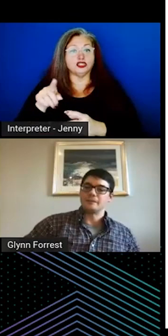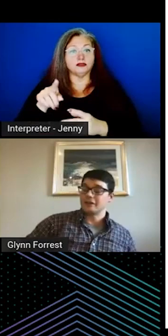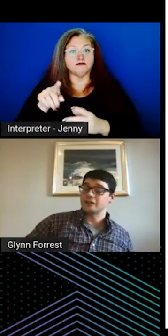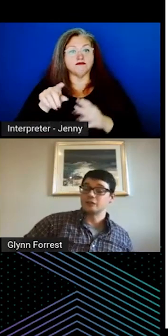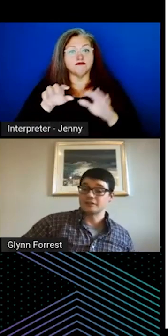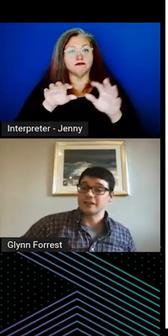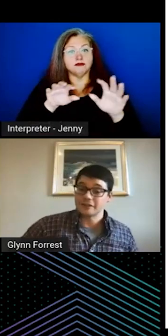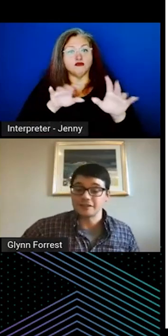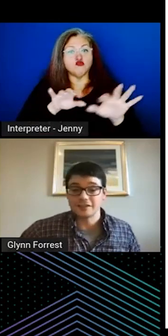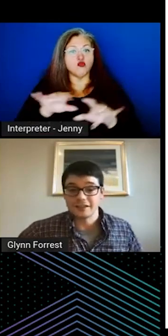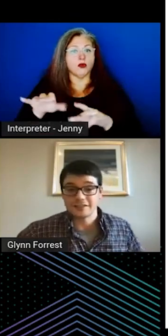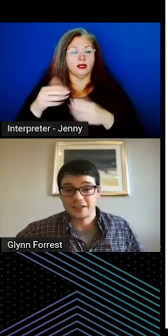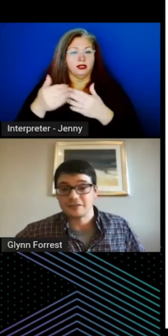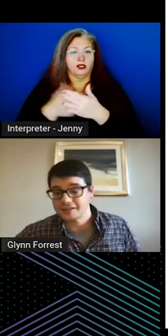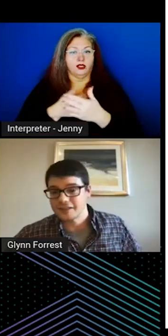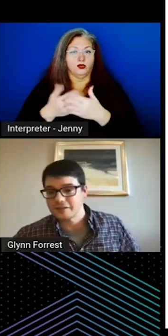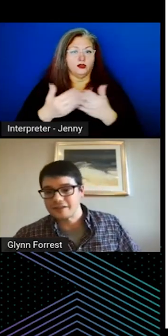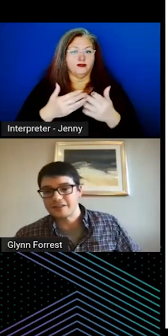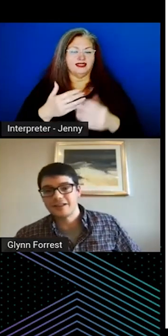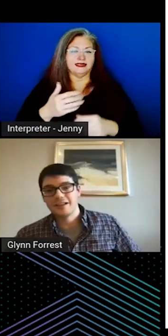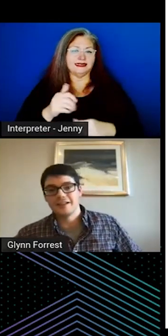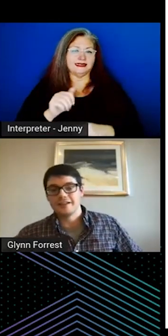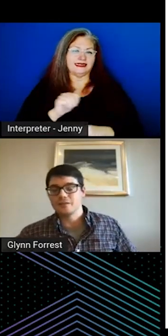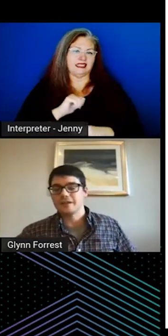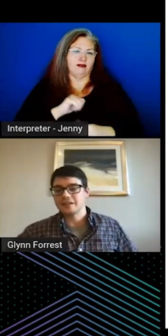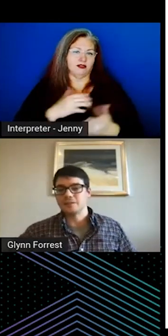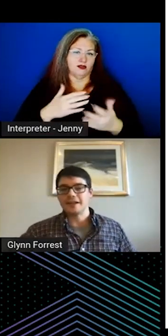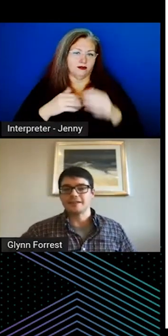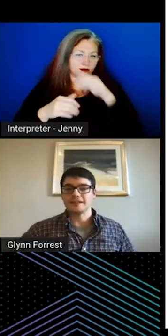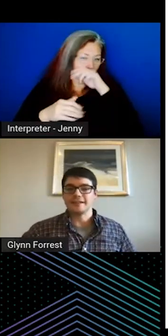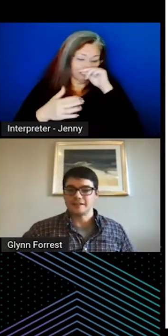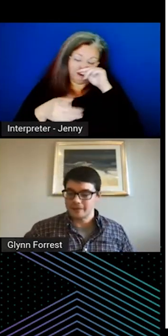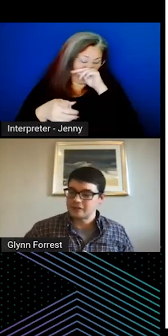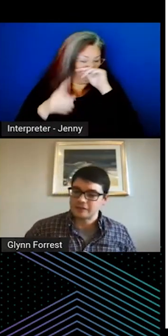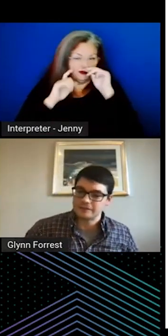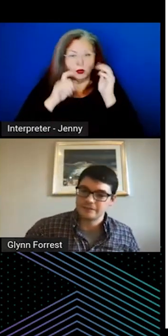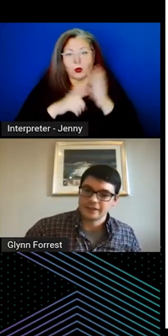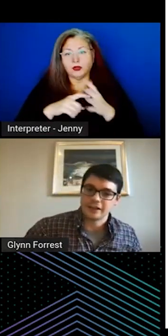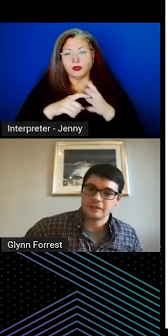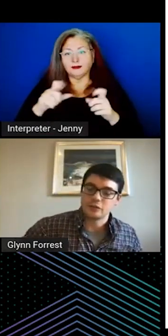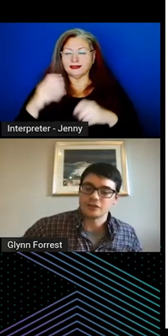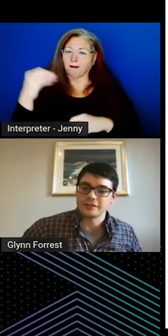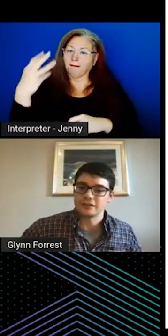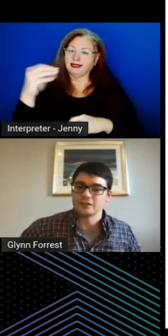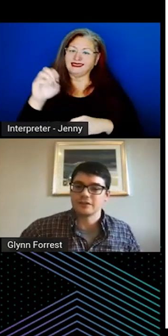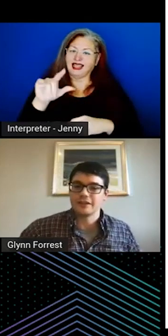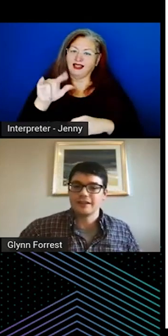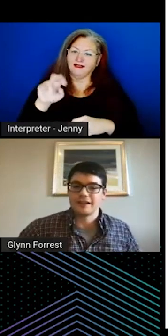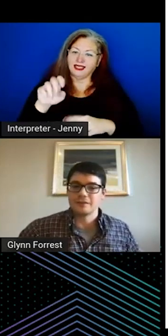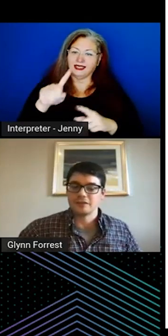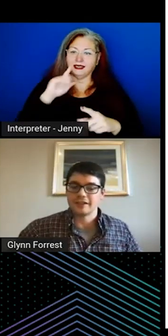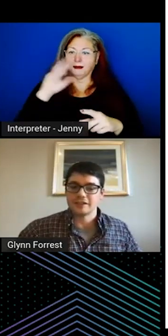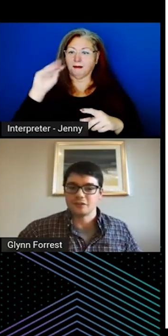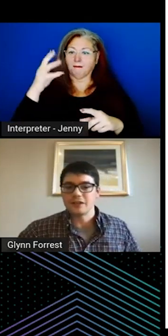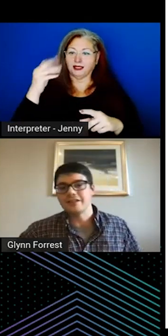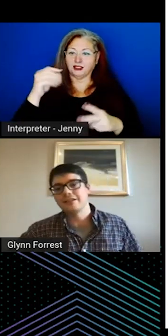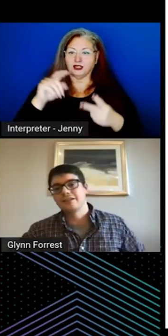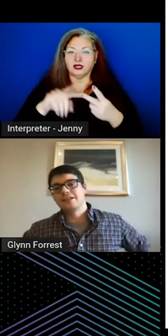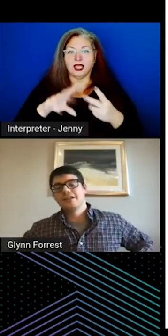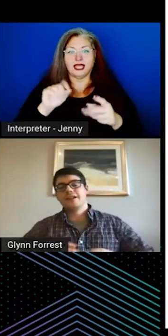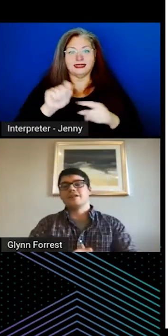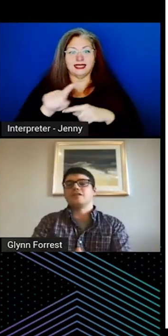a brand new service, a selfie service. And as you might expect, it takes a picture and it uploads it to Amazon